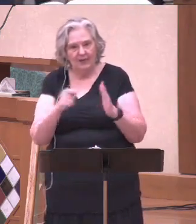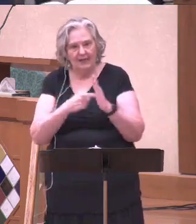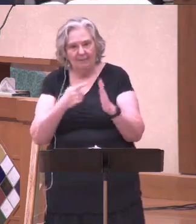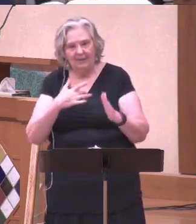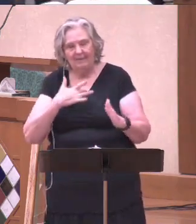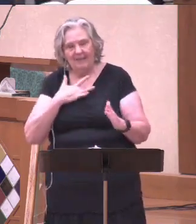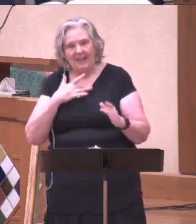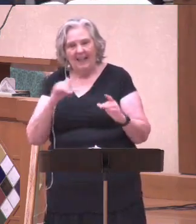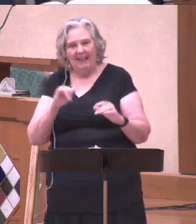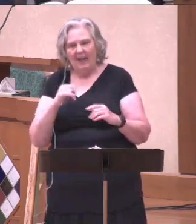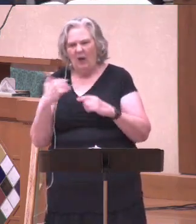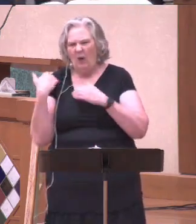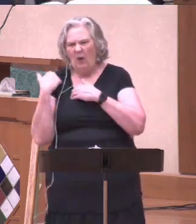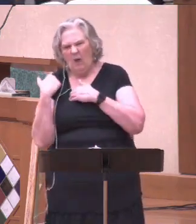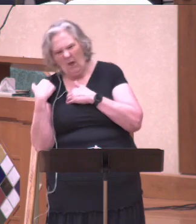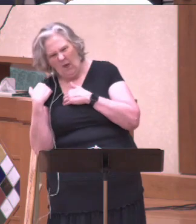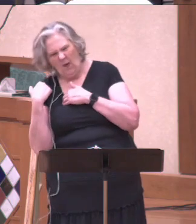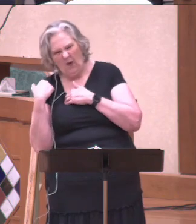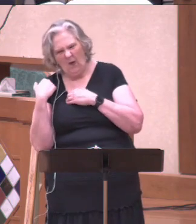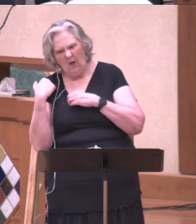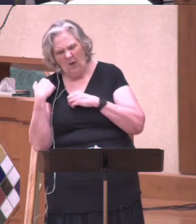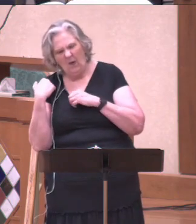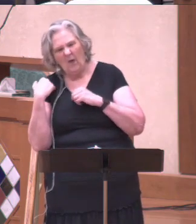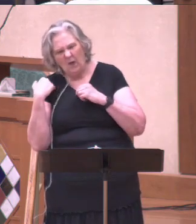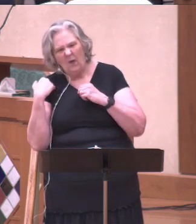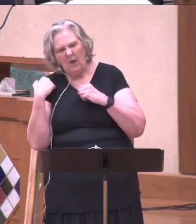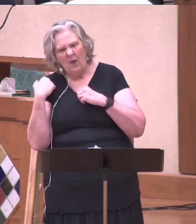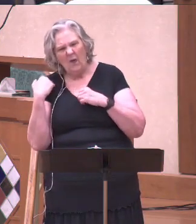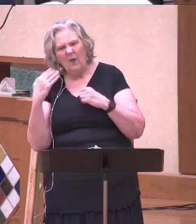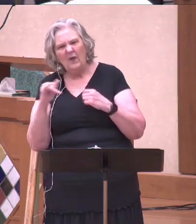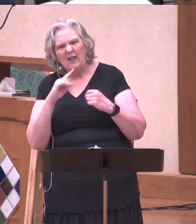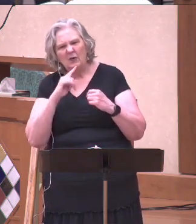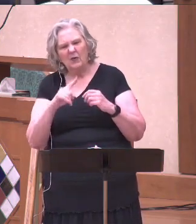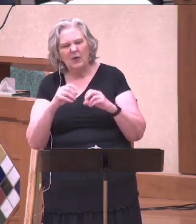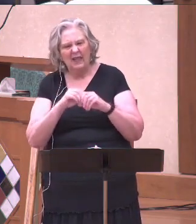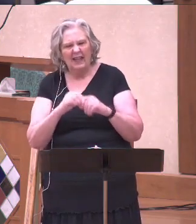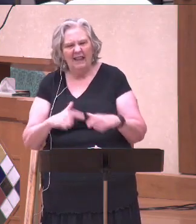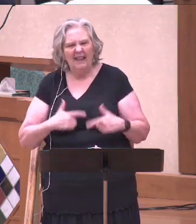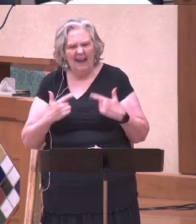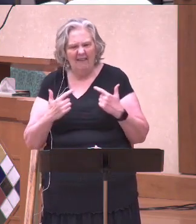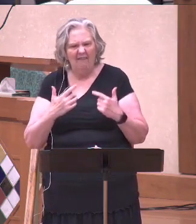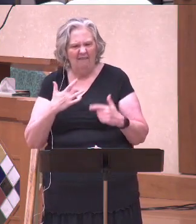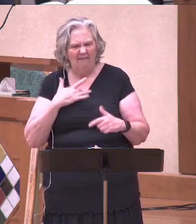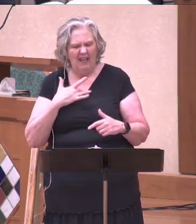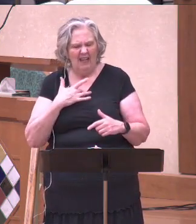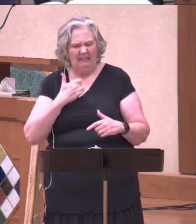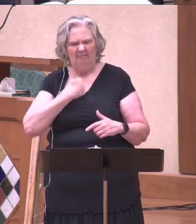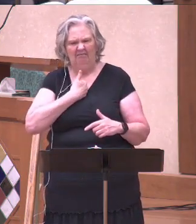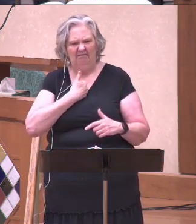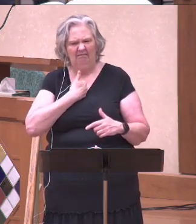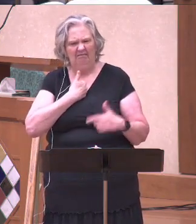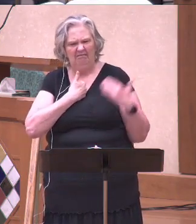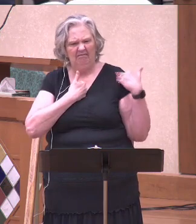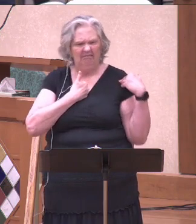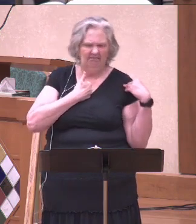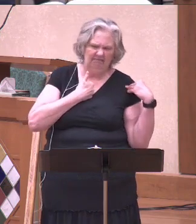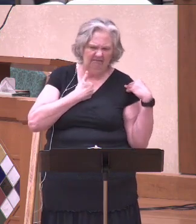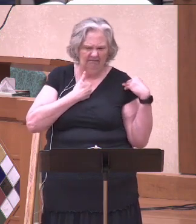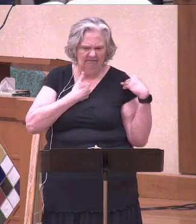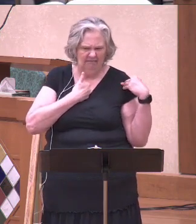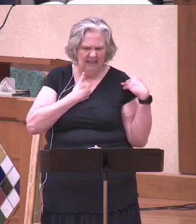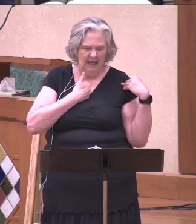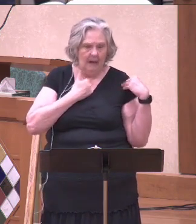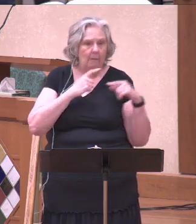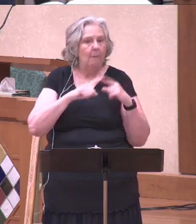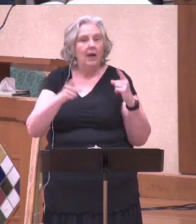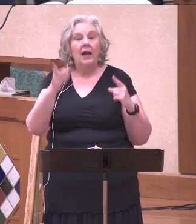like a lot's on you. Well, that's kind of true in life. Sometimes we feel like it's all up to us. But today we're reminded that God is with